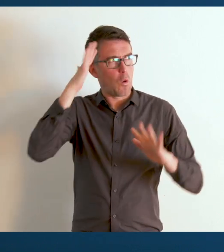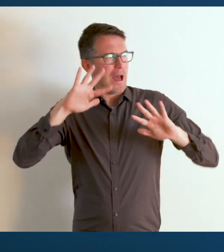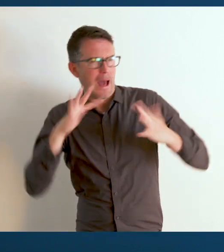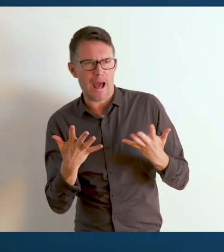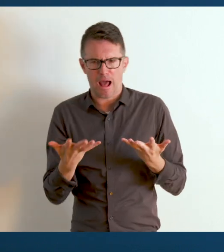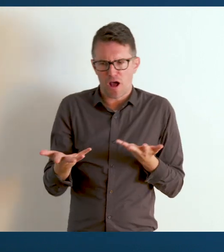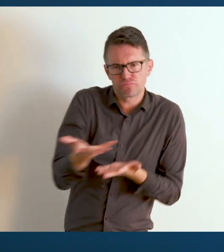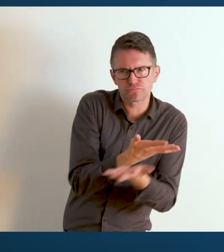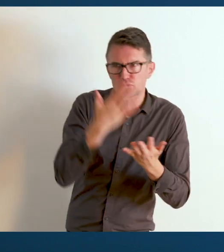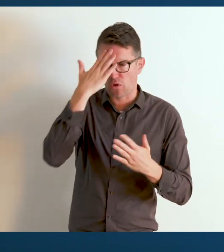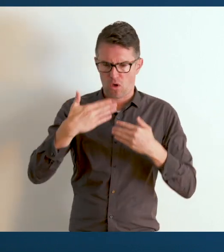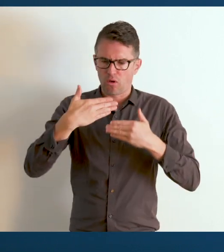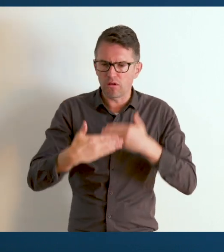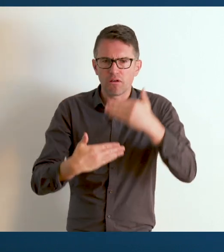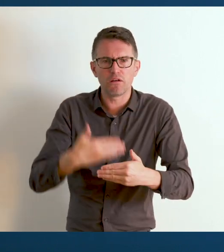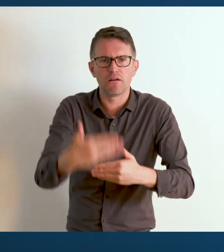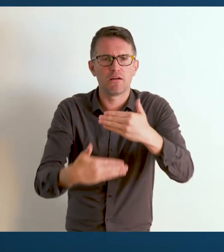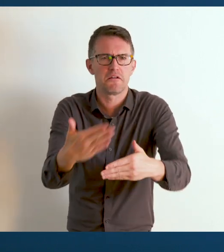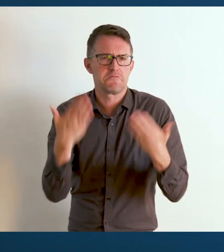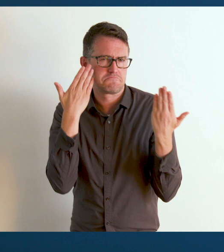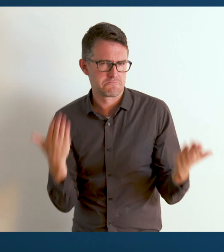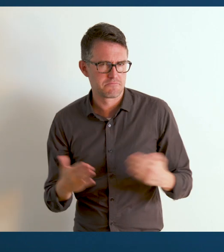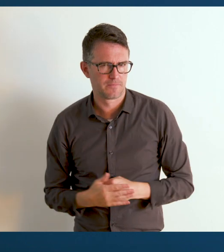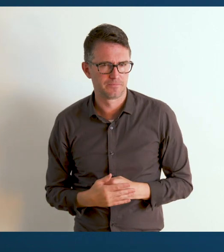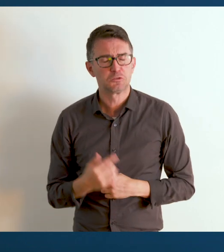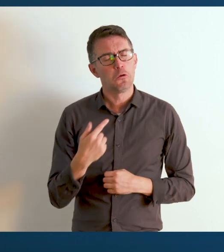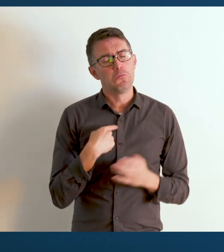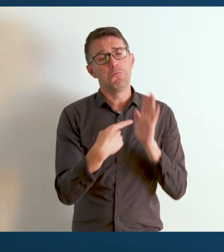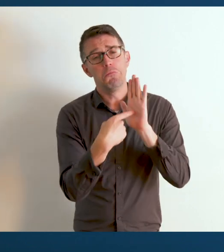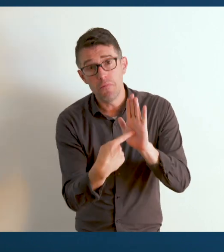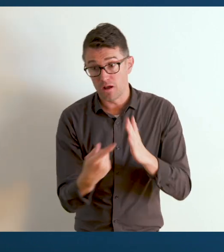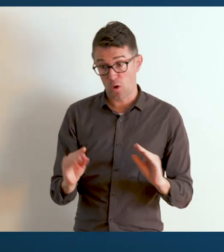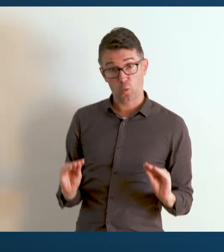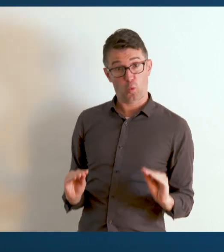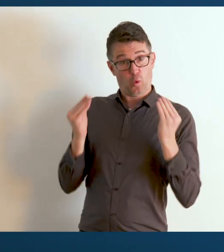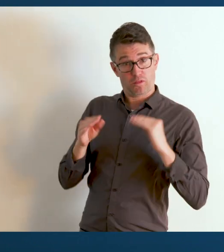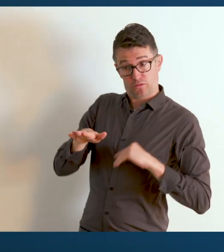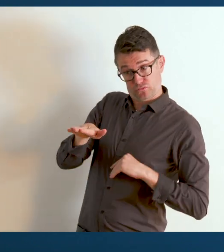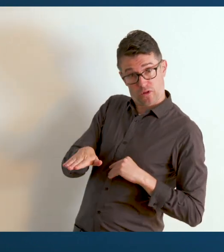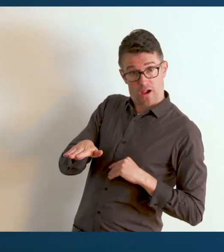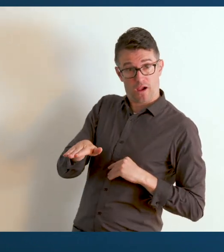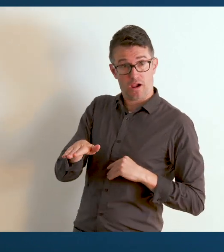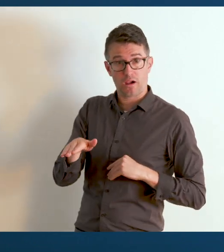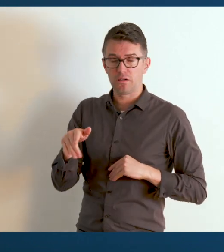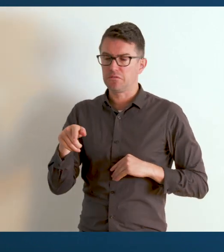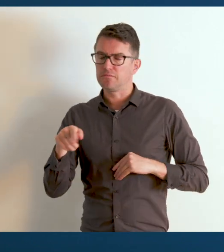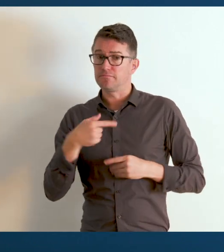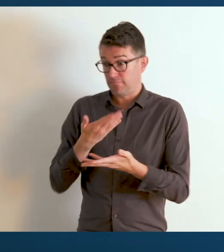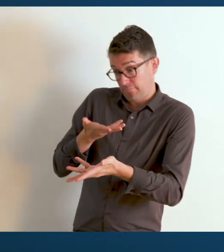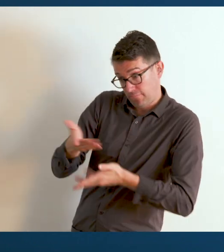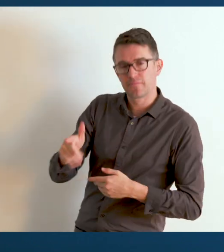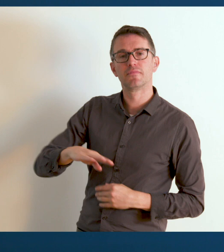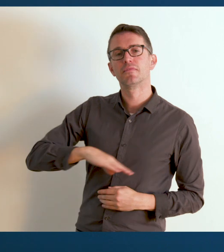that are required. I say children. Generally speaking, I would say